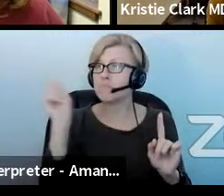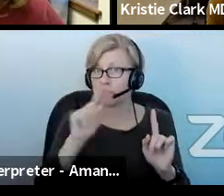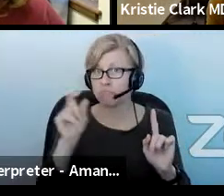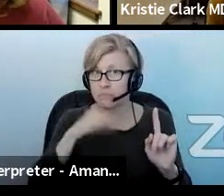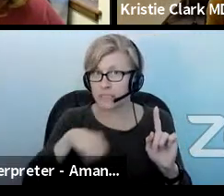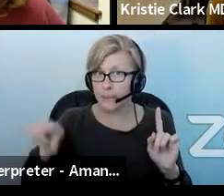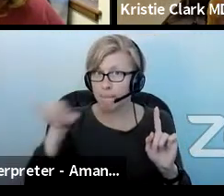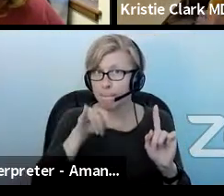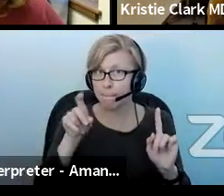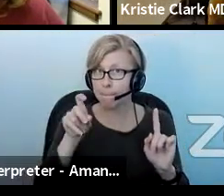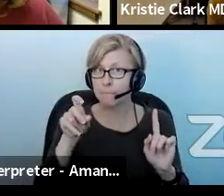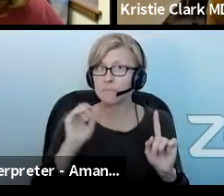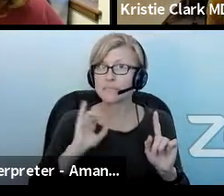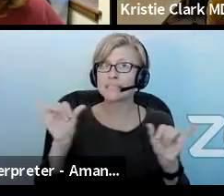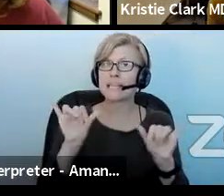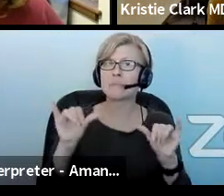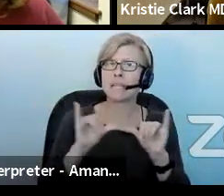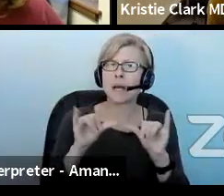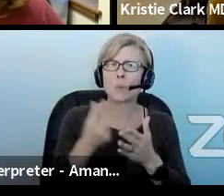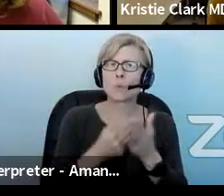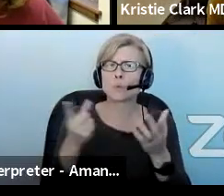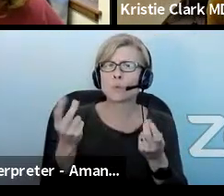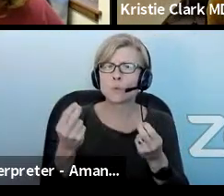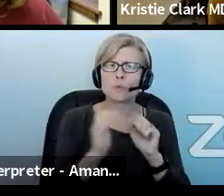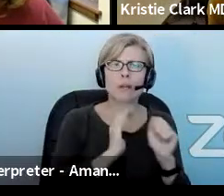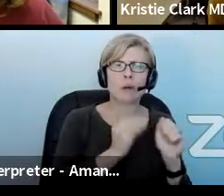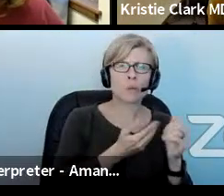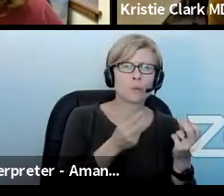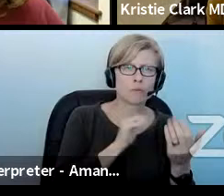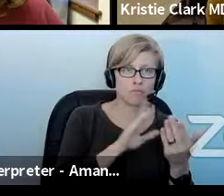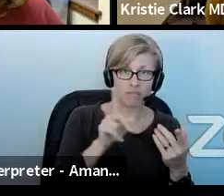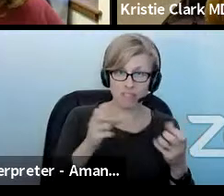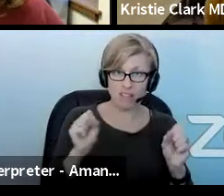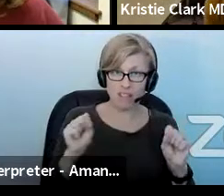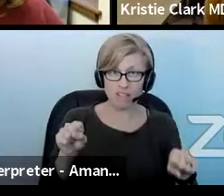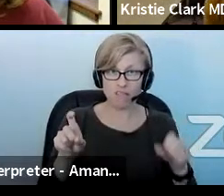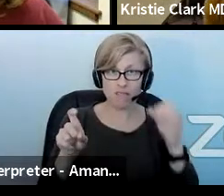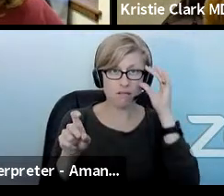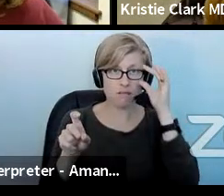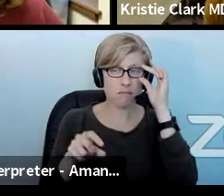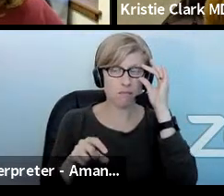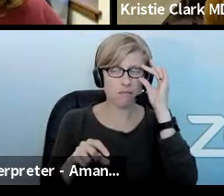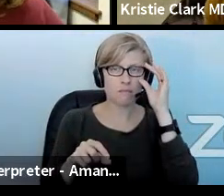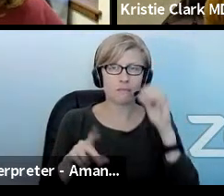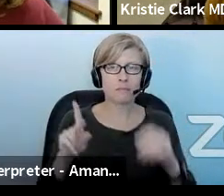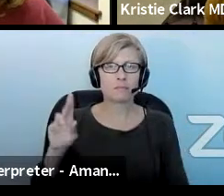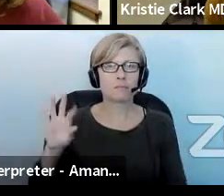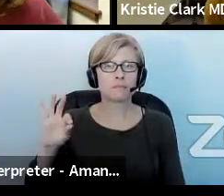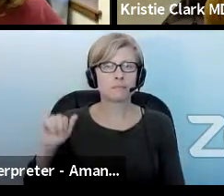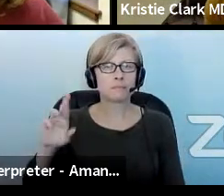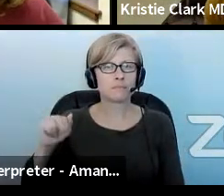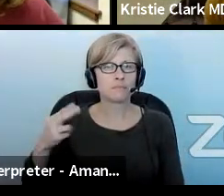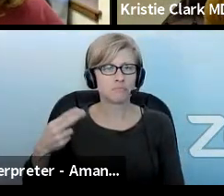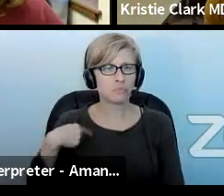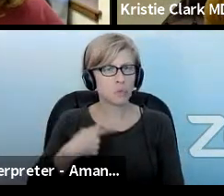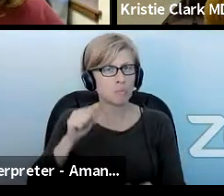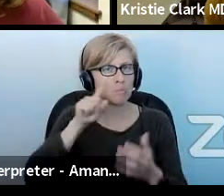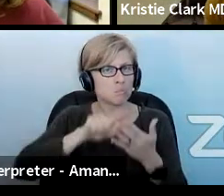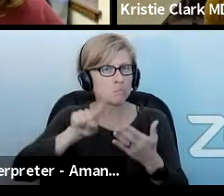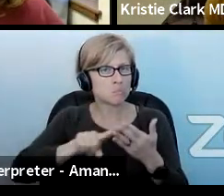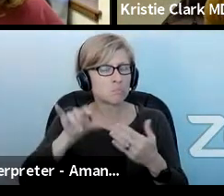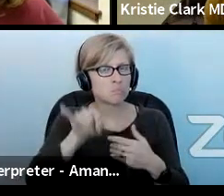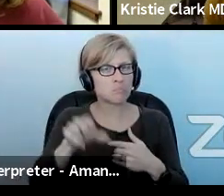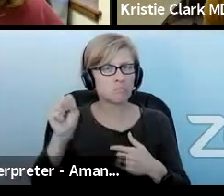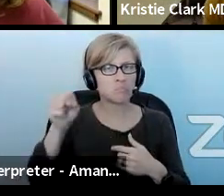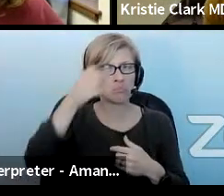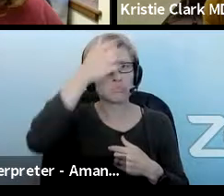that's this size, and what did you do? Is that a possibility? I think we could probably look into that, right?